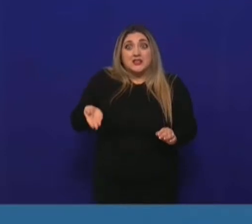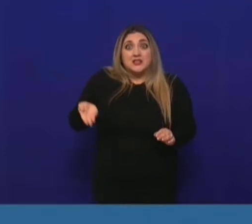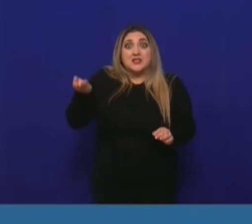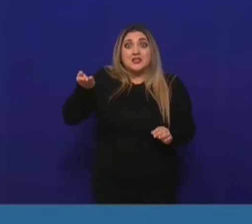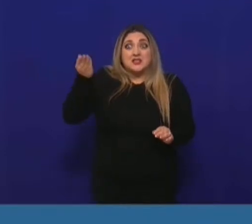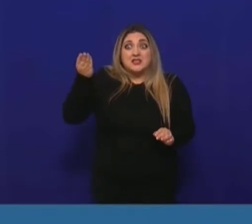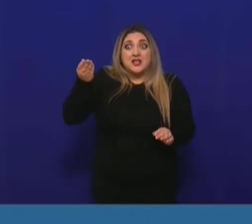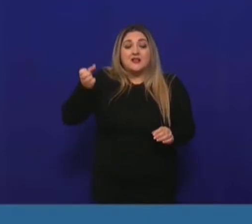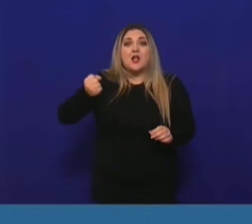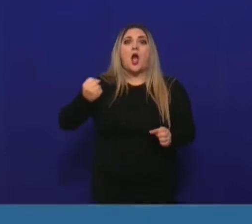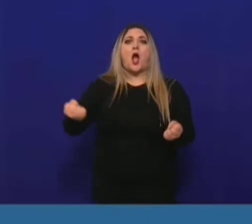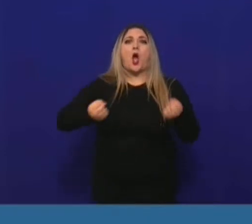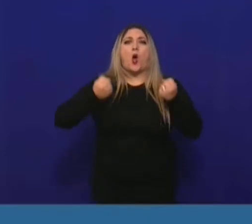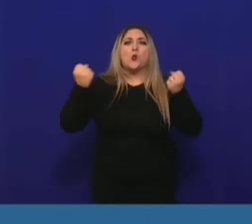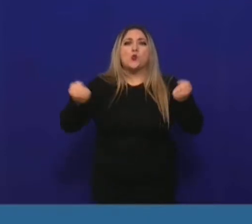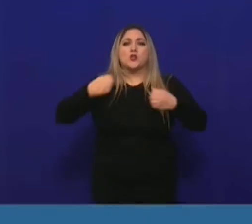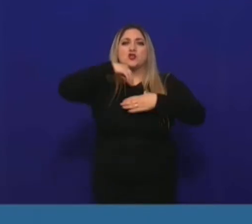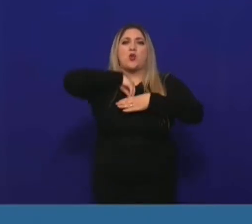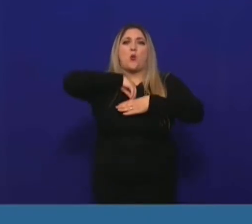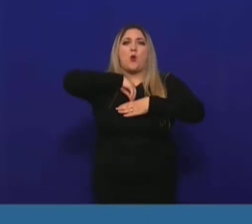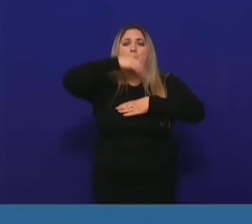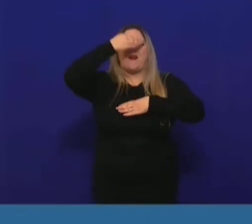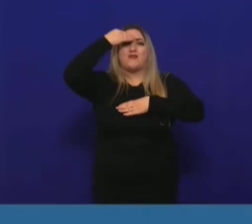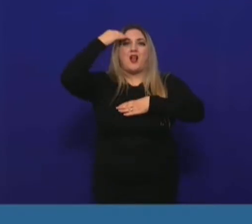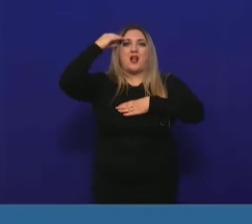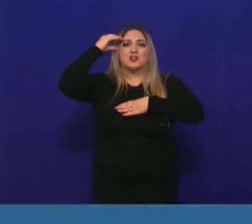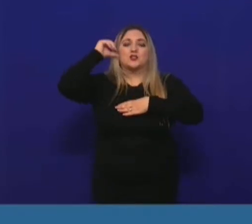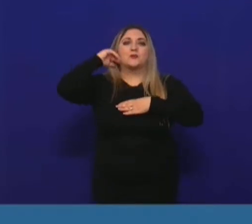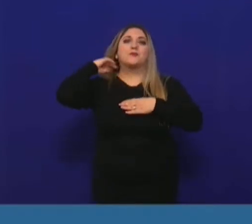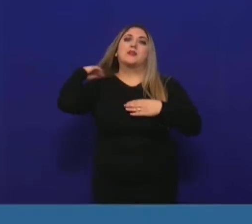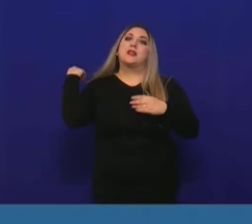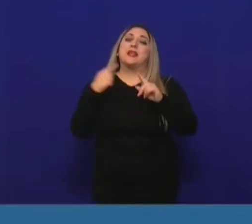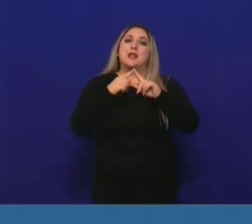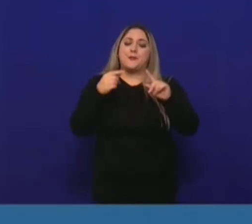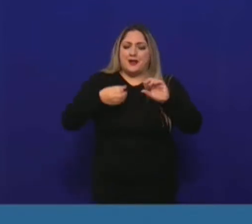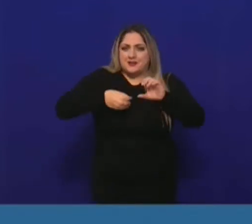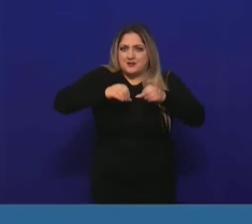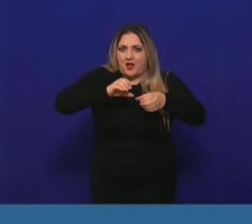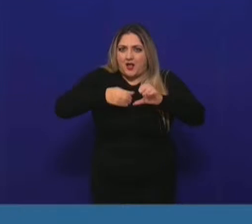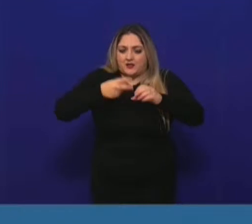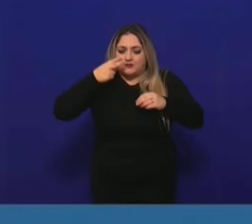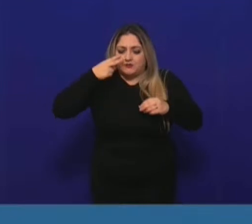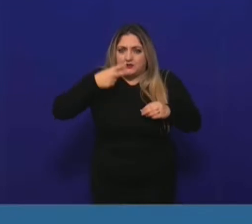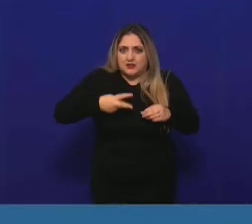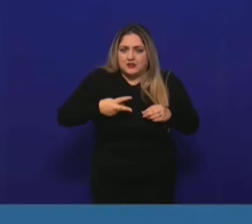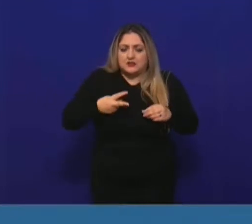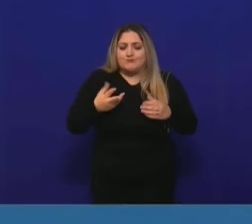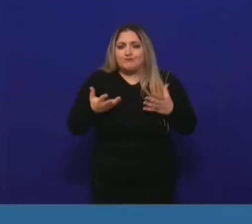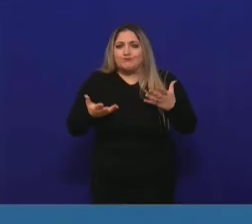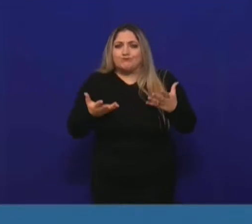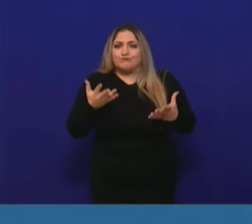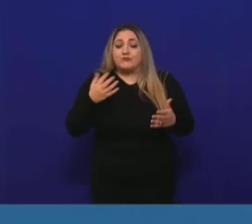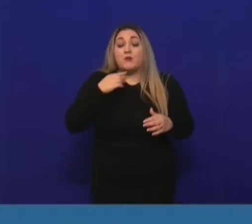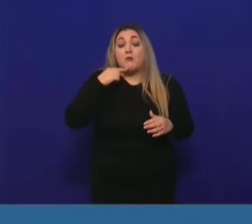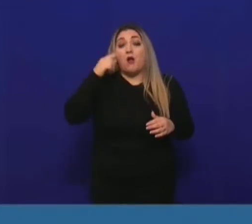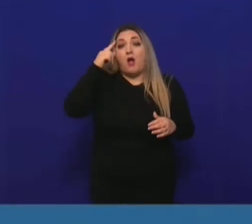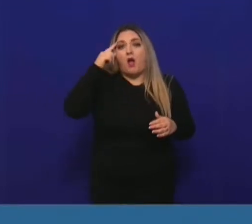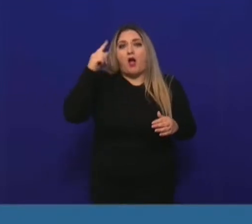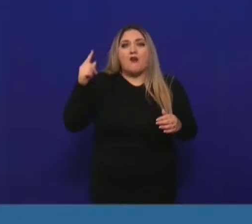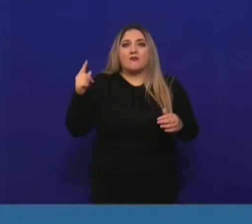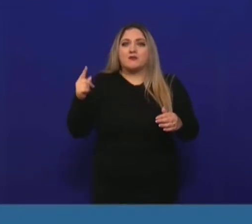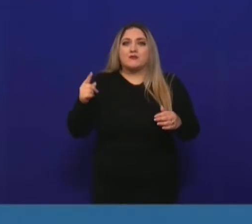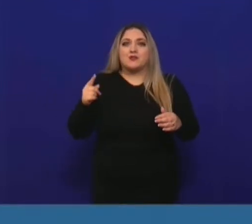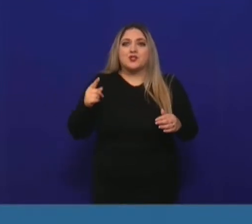każijiet severi. Però wkoll ix-xjentisti Ingliżi li qegħdin jikkwotaw dan il-virus għadu li dawn